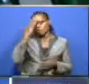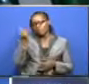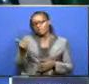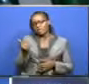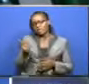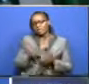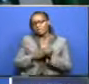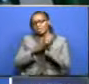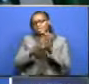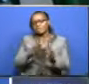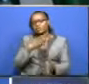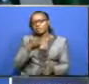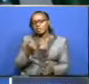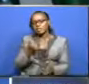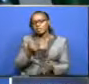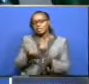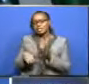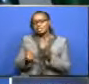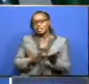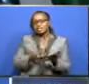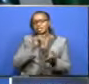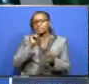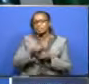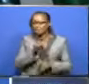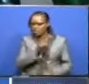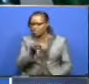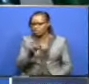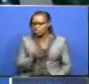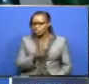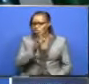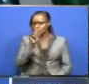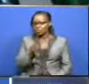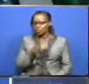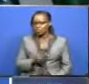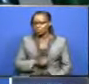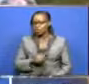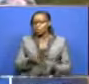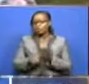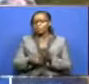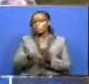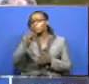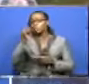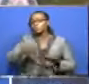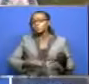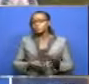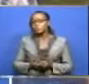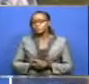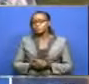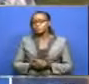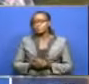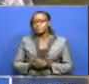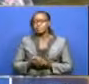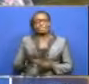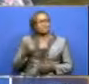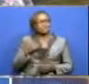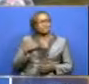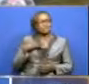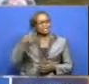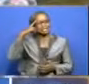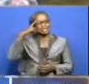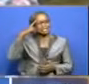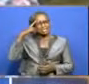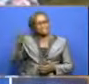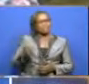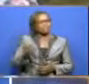leader after the death of your brother? What is your problem? I'm getting disturbed each and every